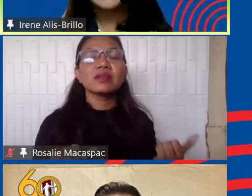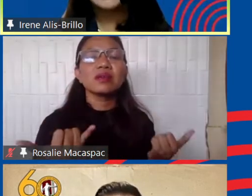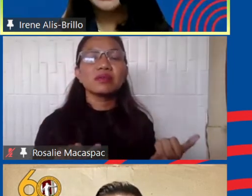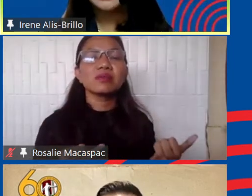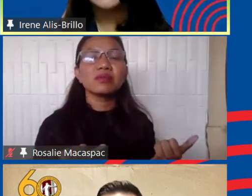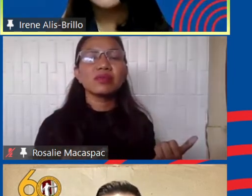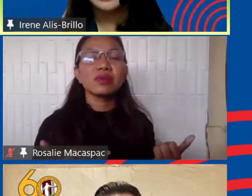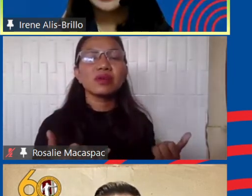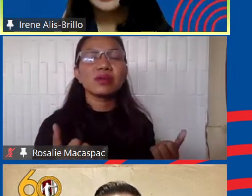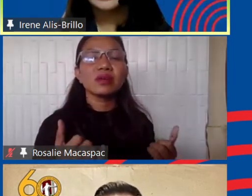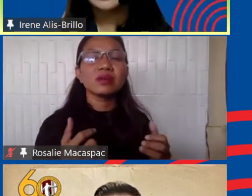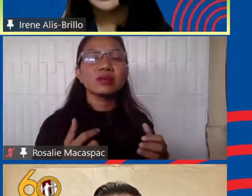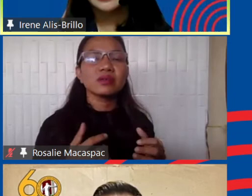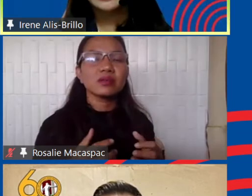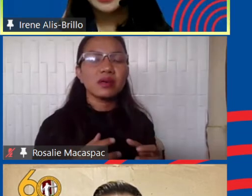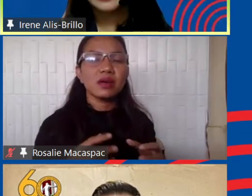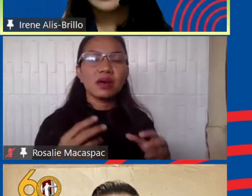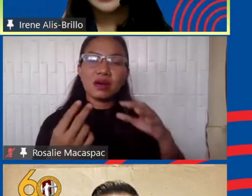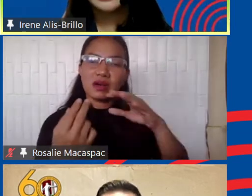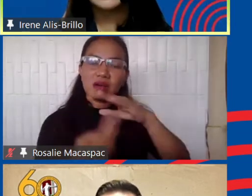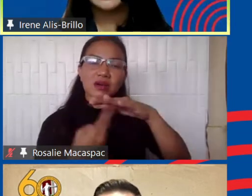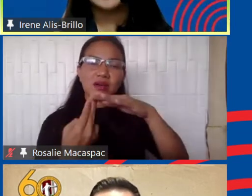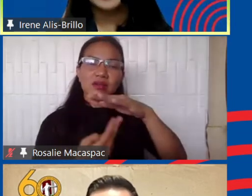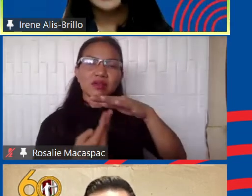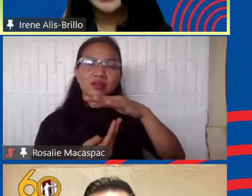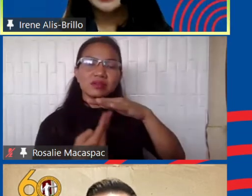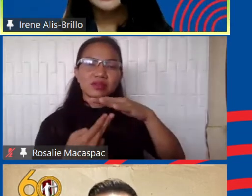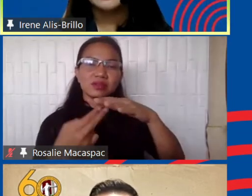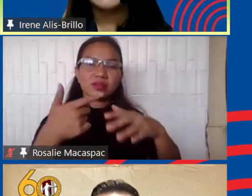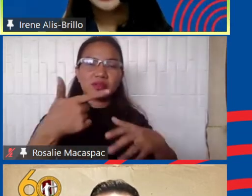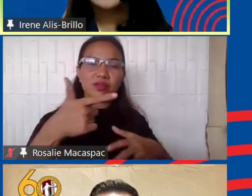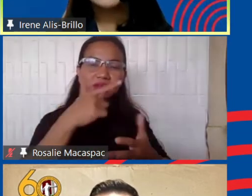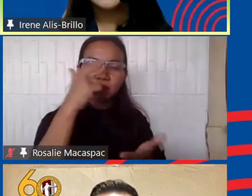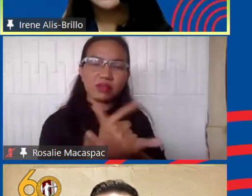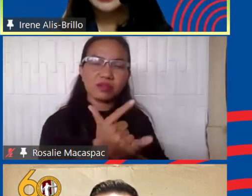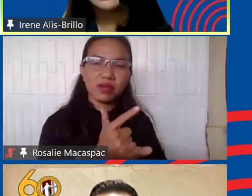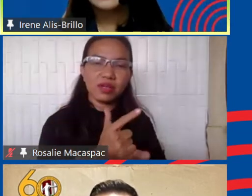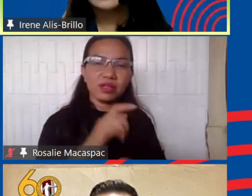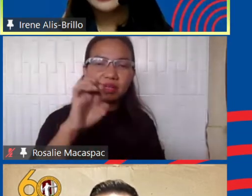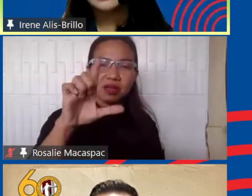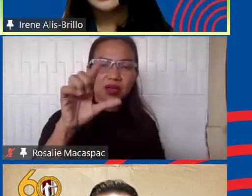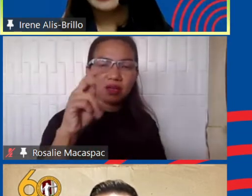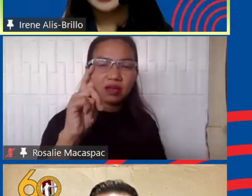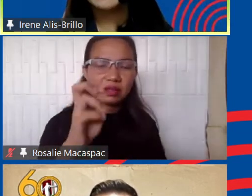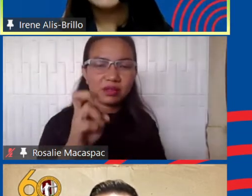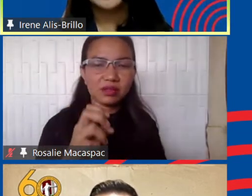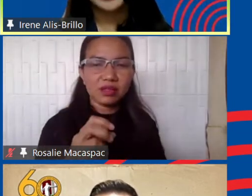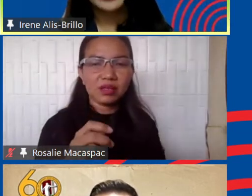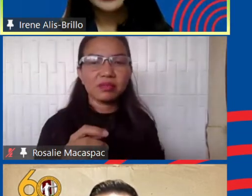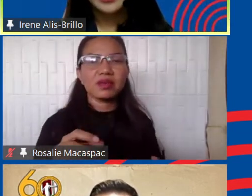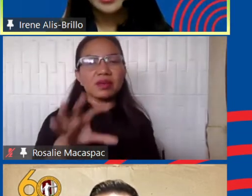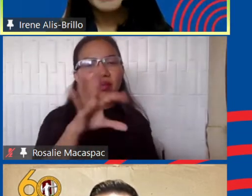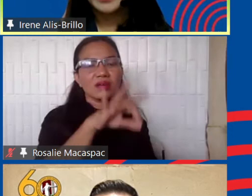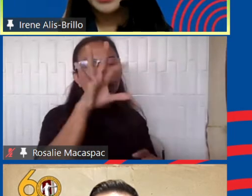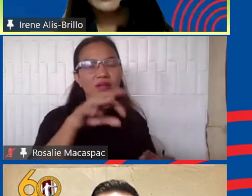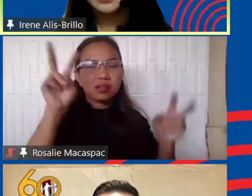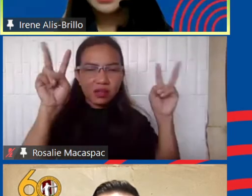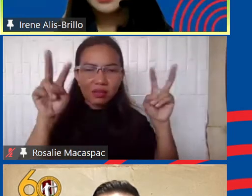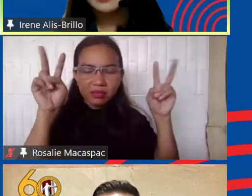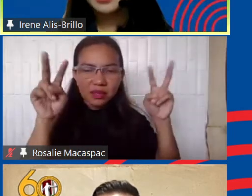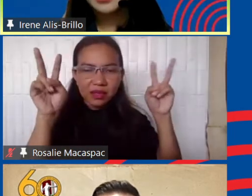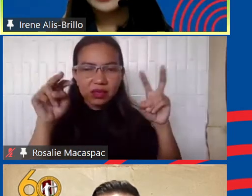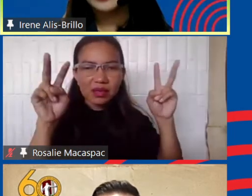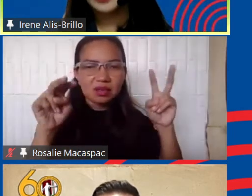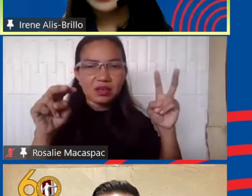Under which undergraduate or graduate course and or elective would you categorize the topic of your talk today? If this